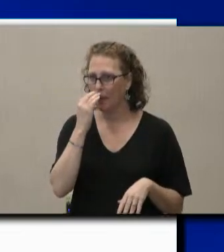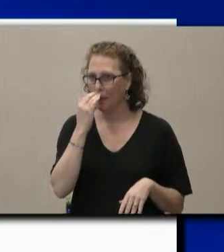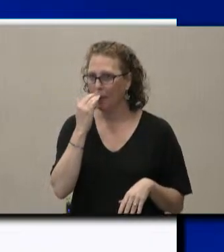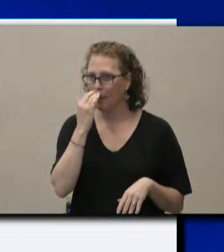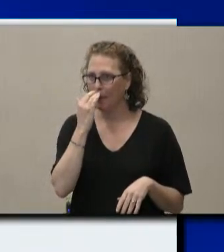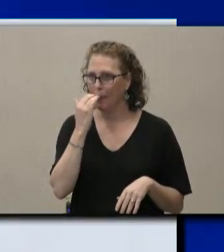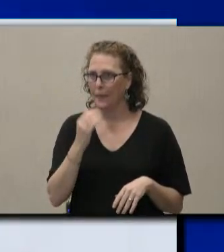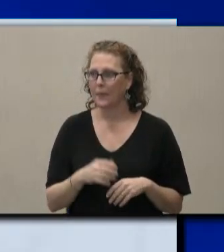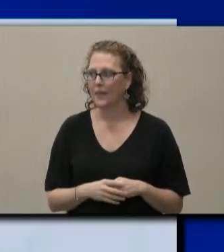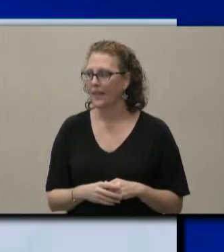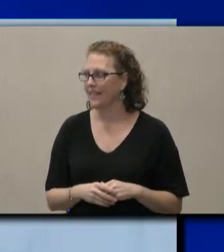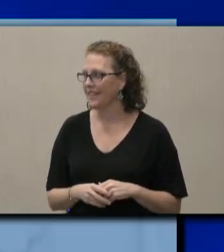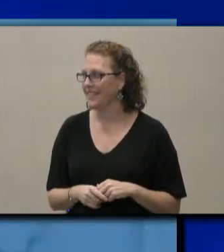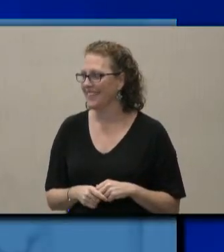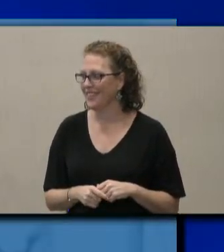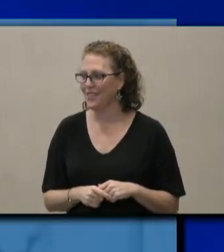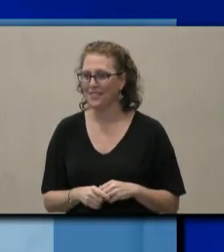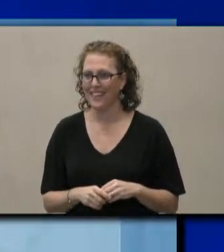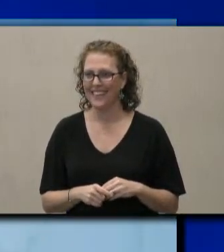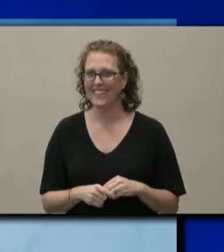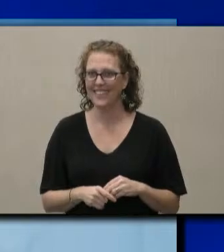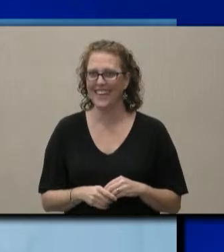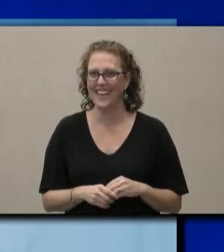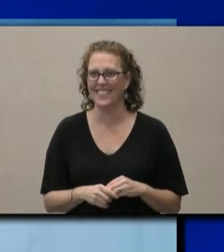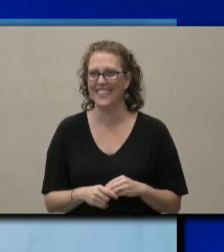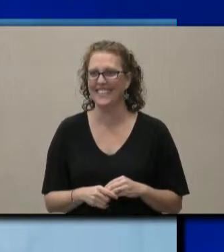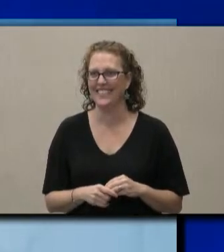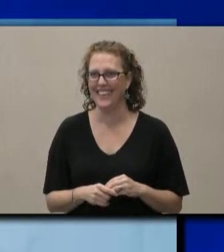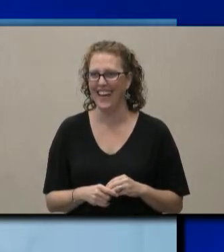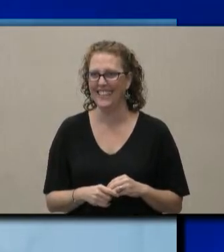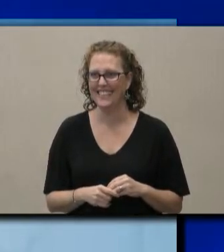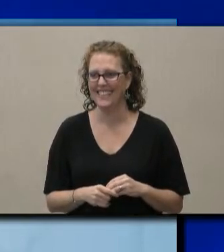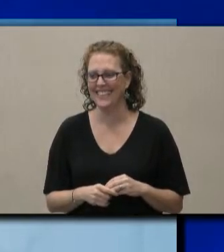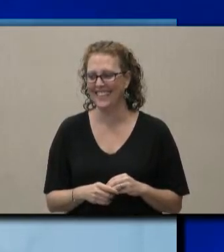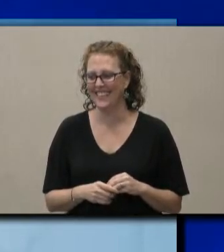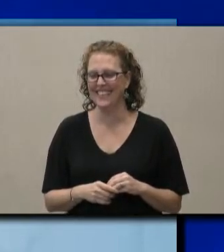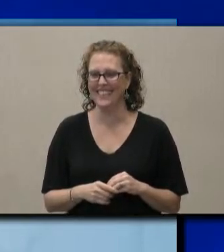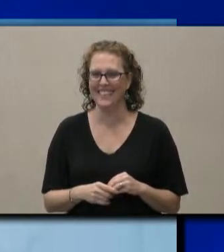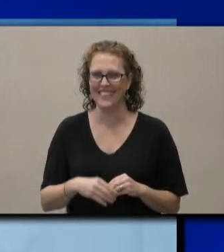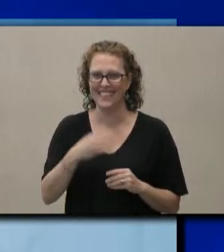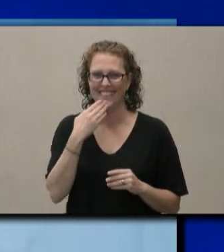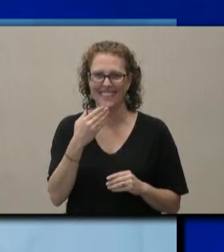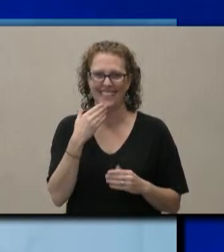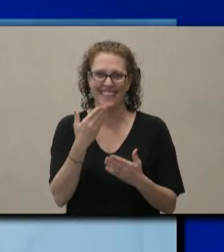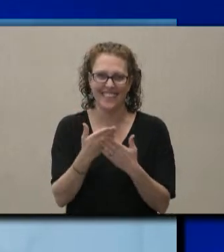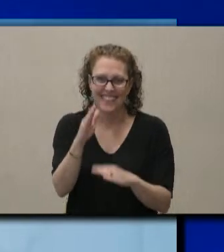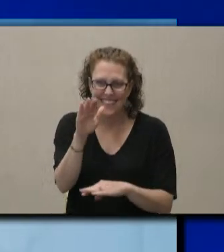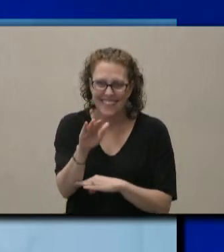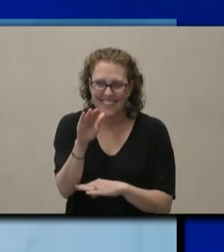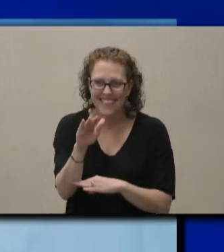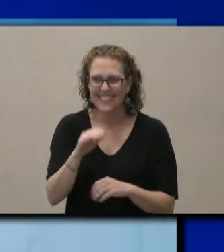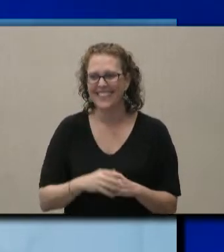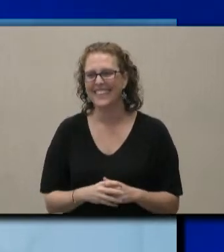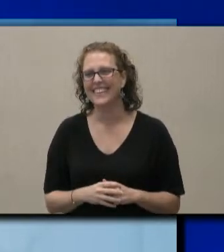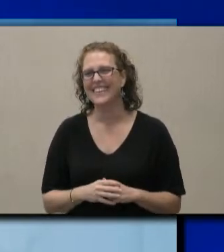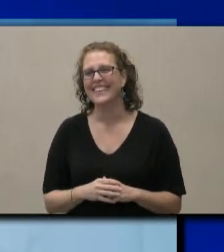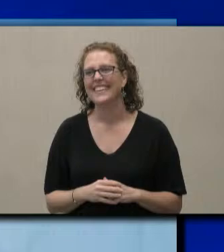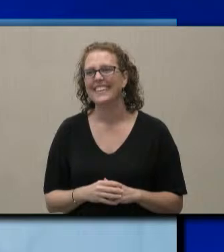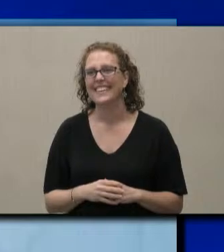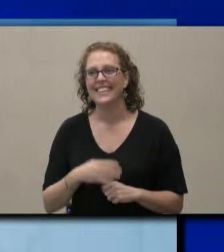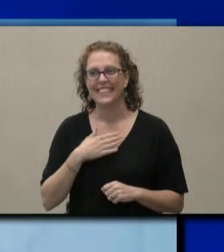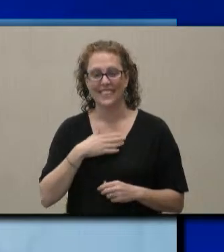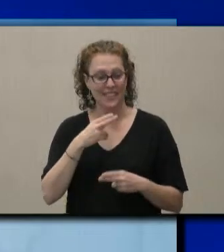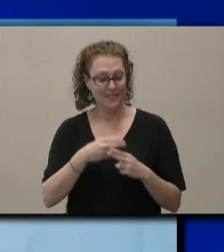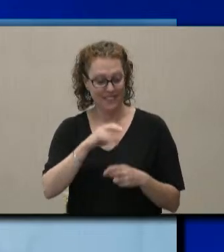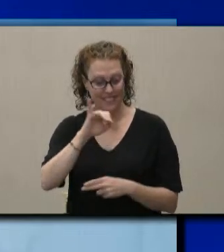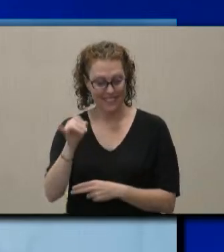Yes. Yes, go ahead. Perfect. Thank you. And good afternoon, Mr. Mayor and Council. My name is Joanna